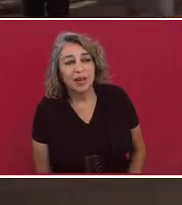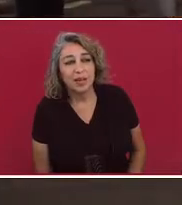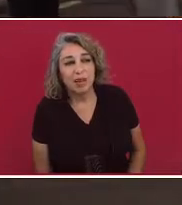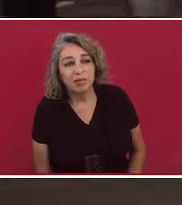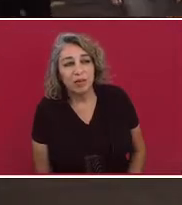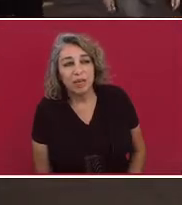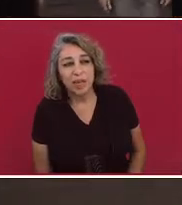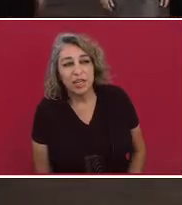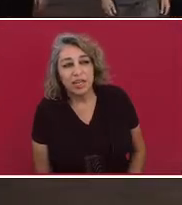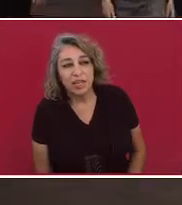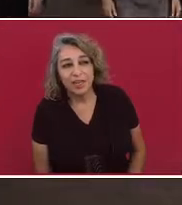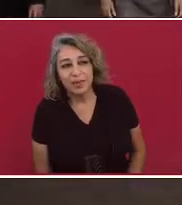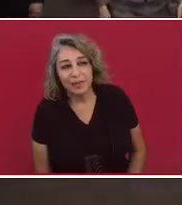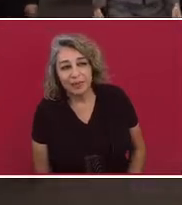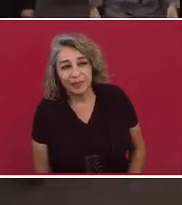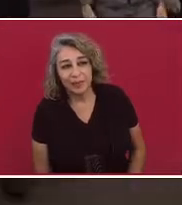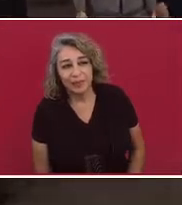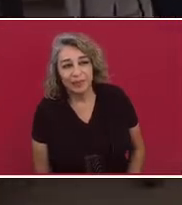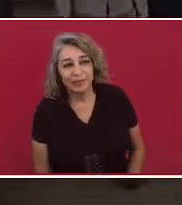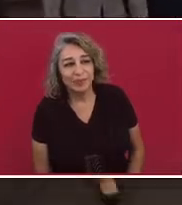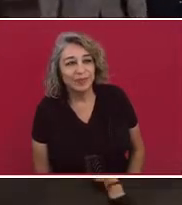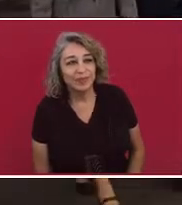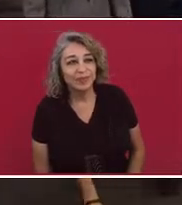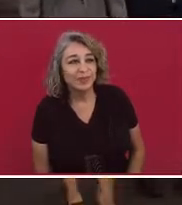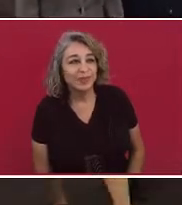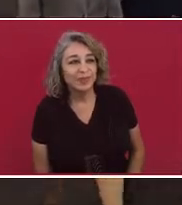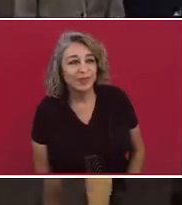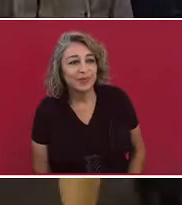they're going to be in formation.